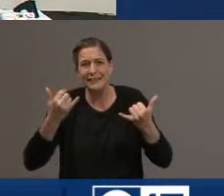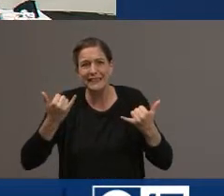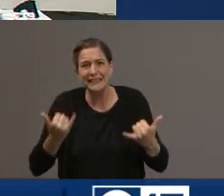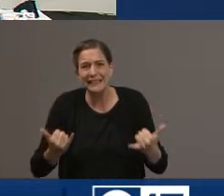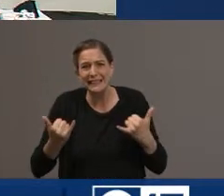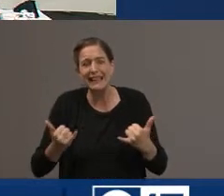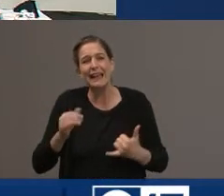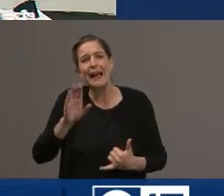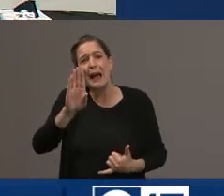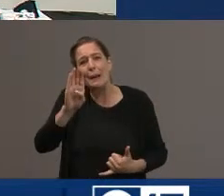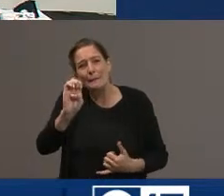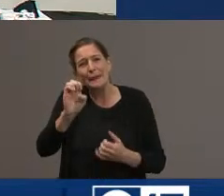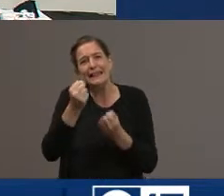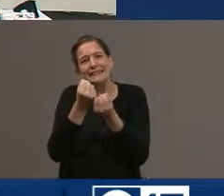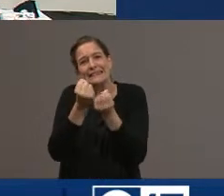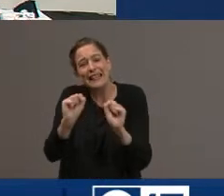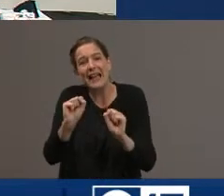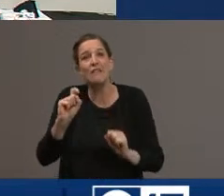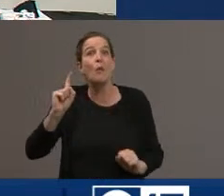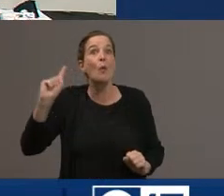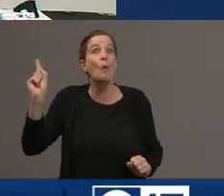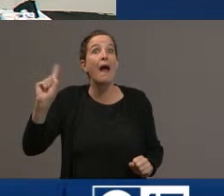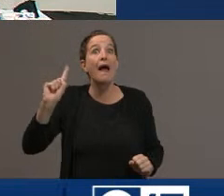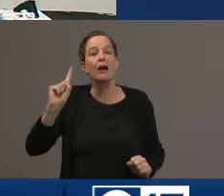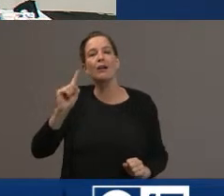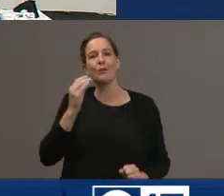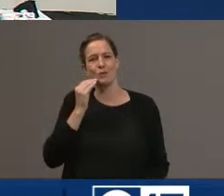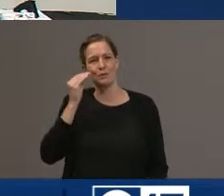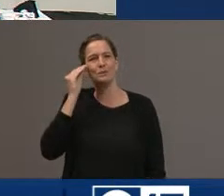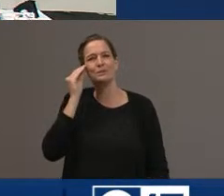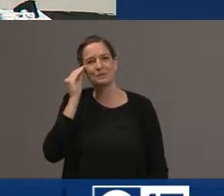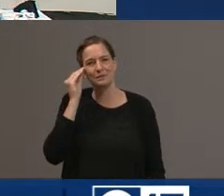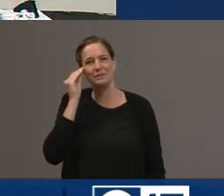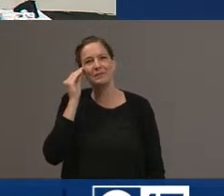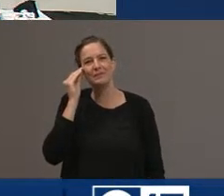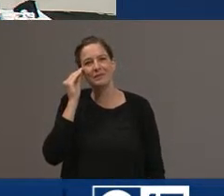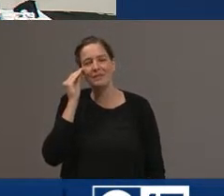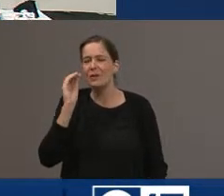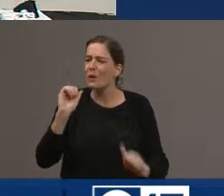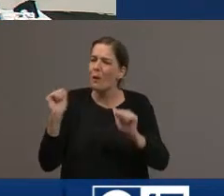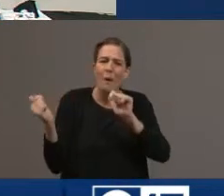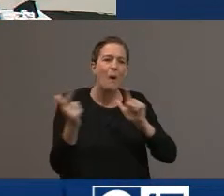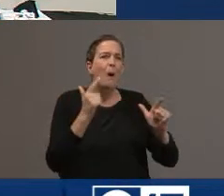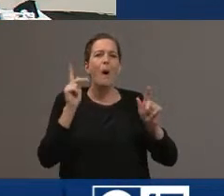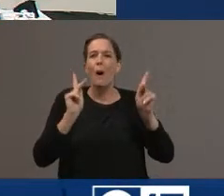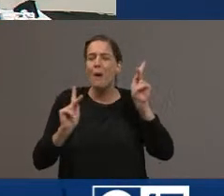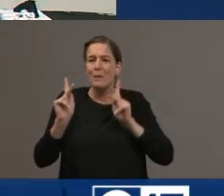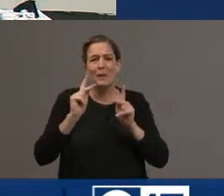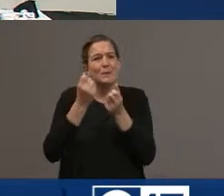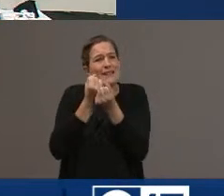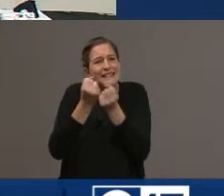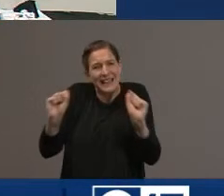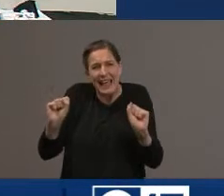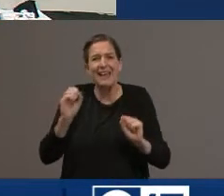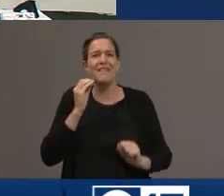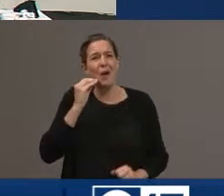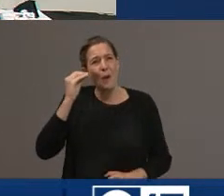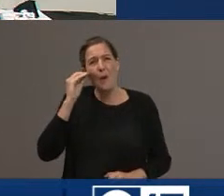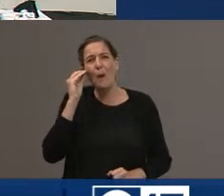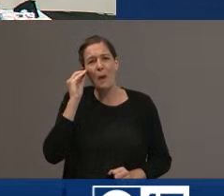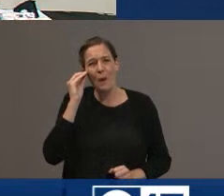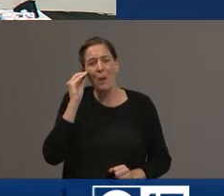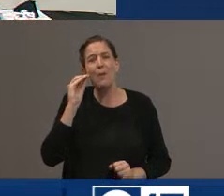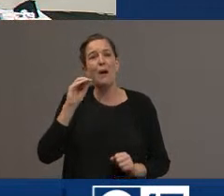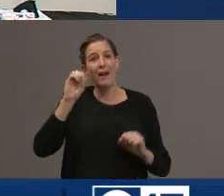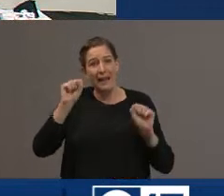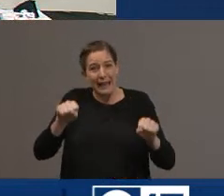All Arizonans are safer at home, and you can stay healthy at home.